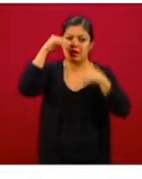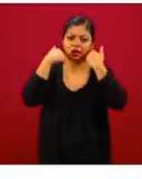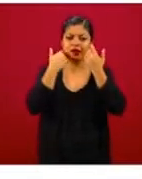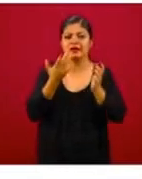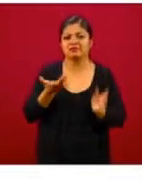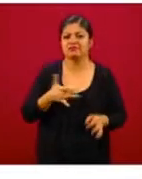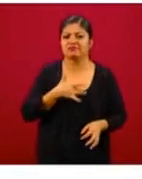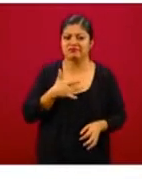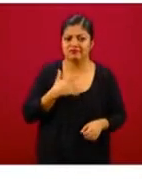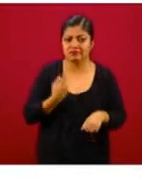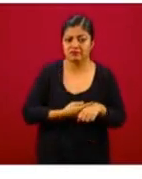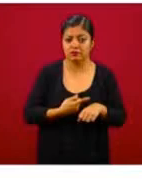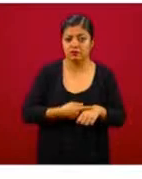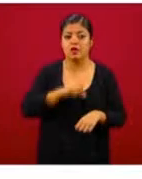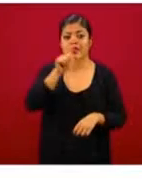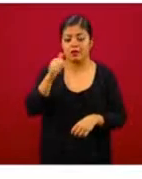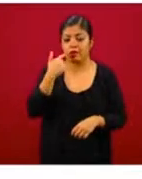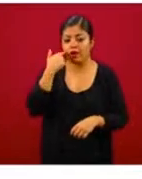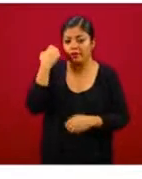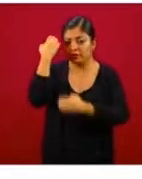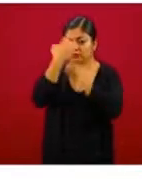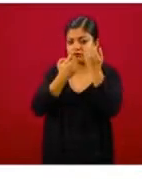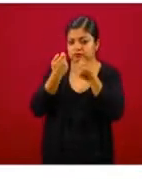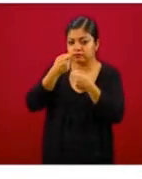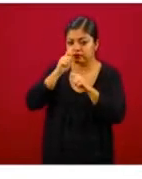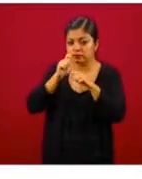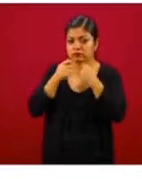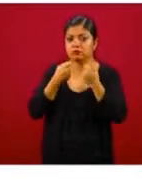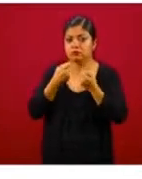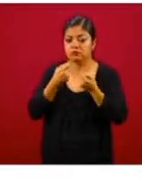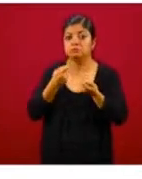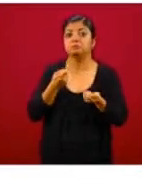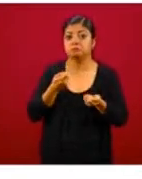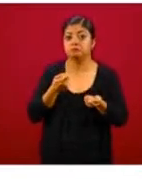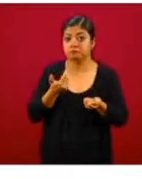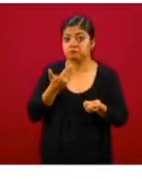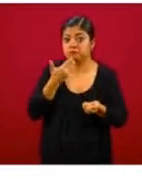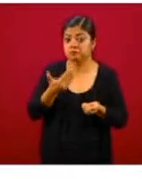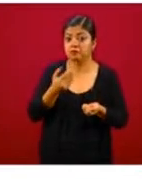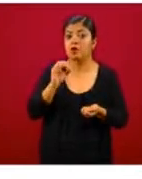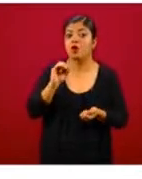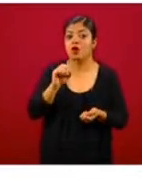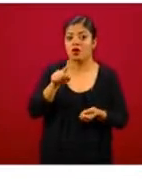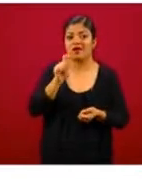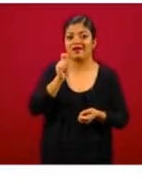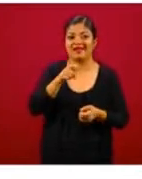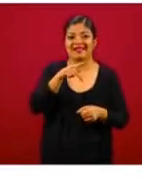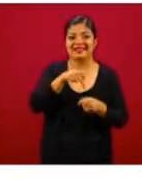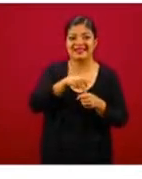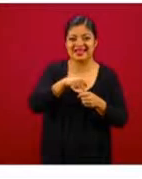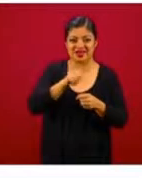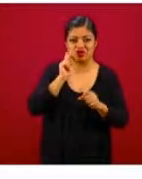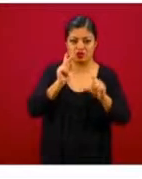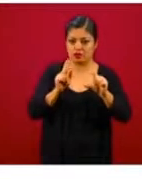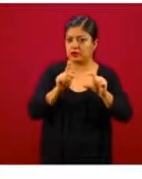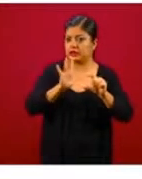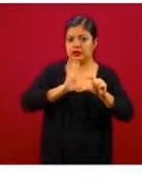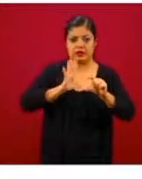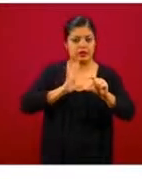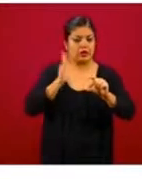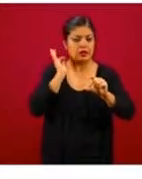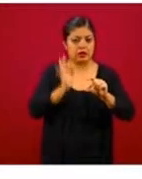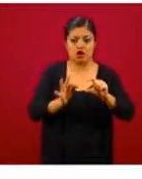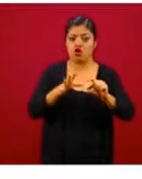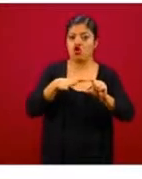in terms of the symptoms. And then as we're getting laboratory results, we can see